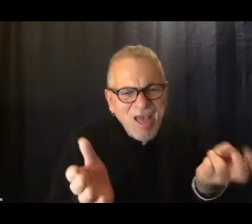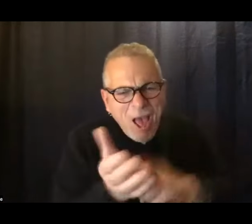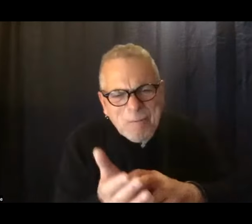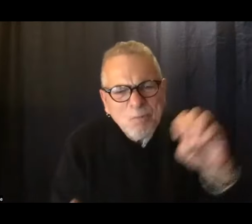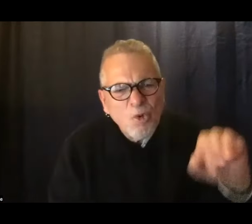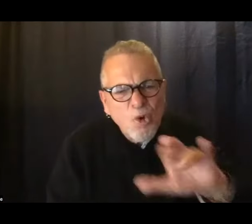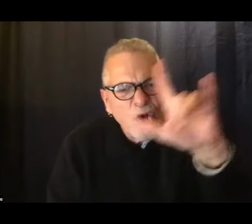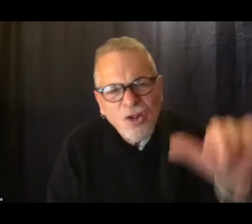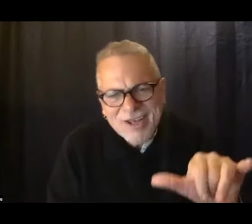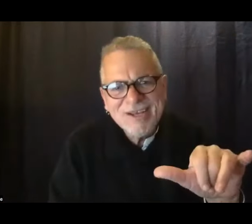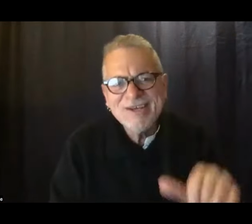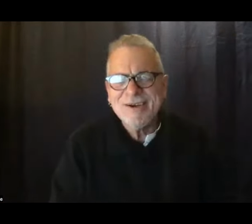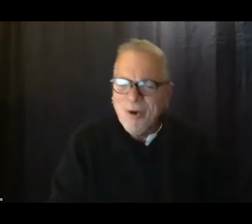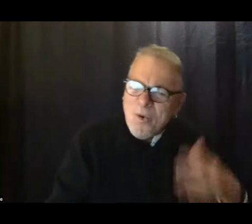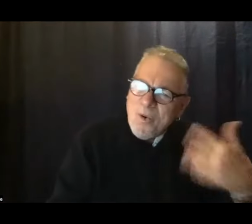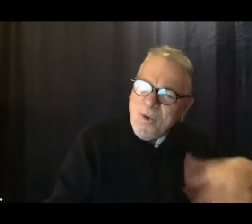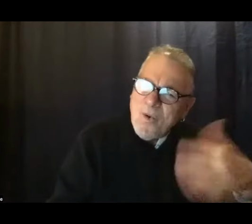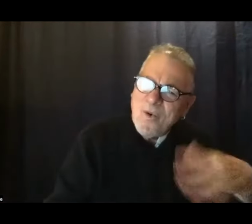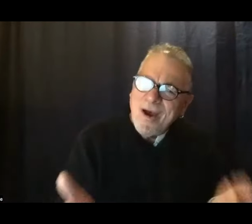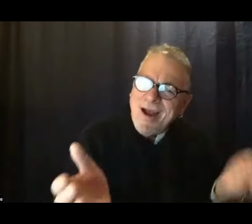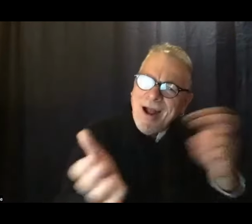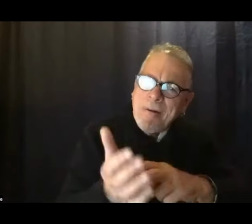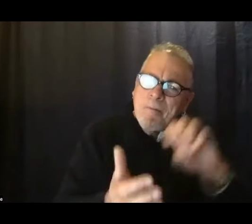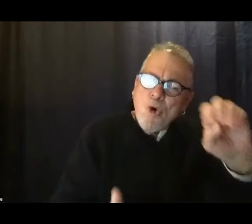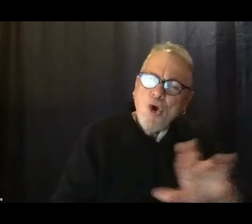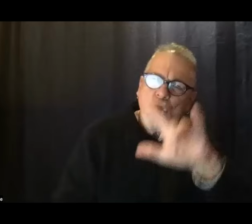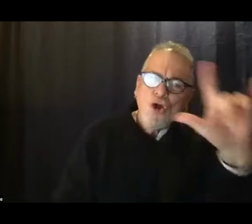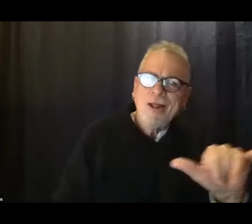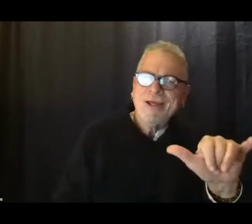E-A-R-L-Y, going around Wittershins, early.